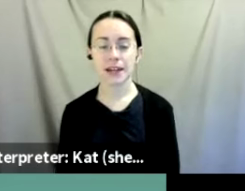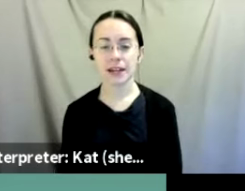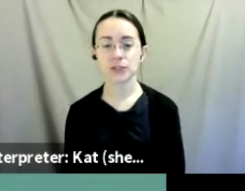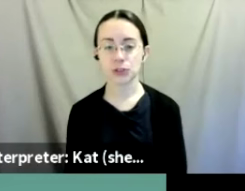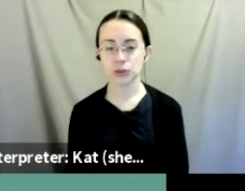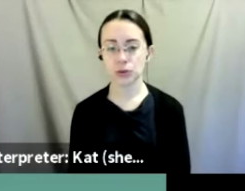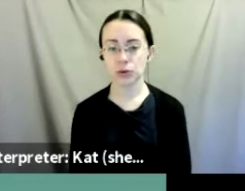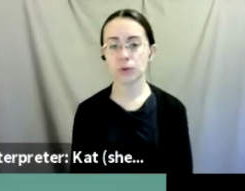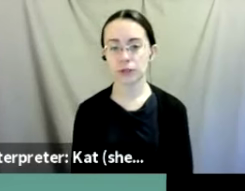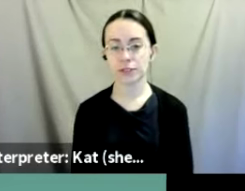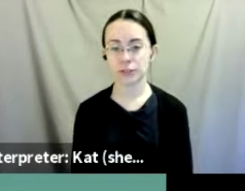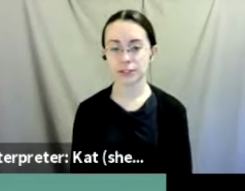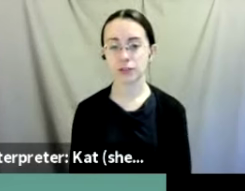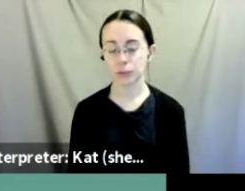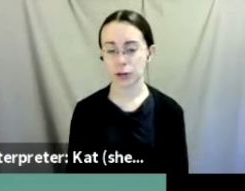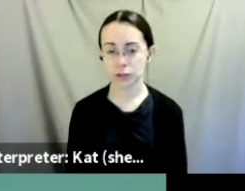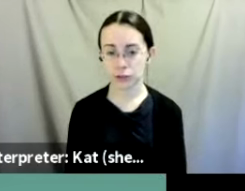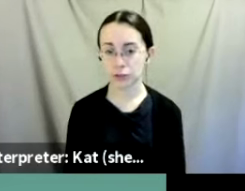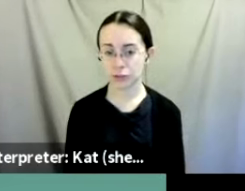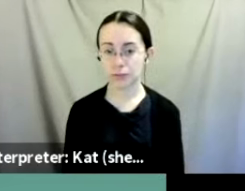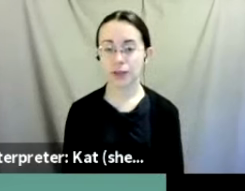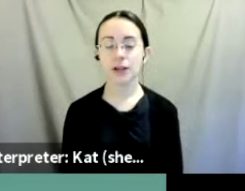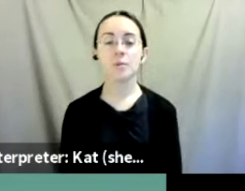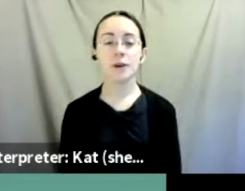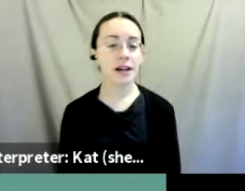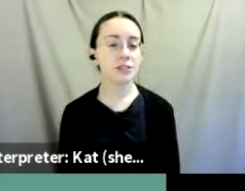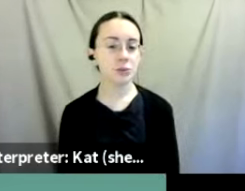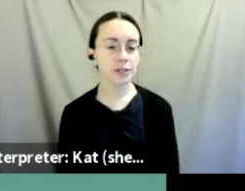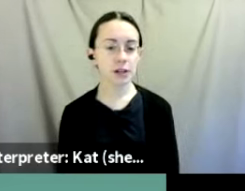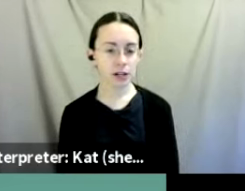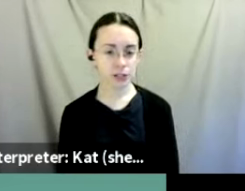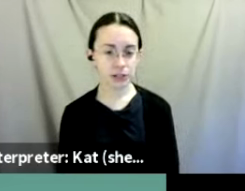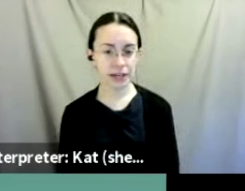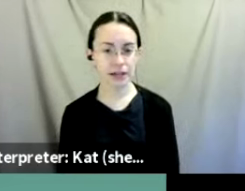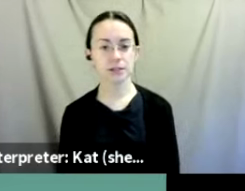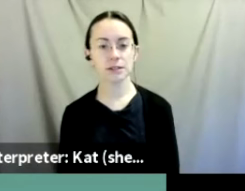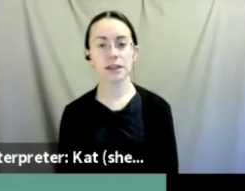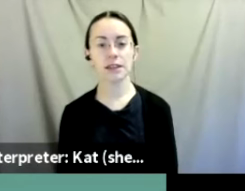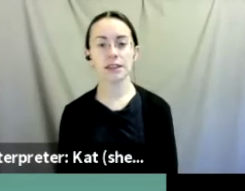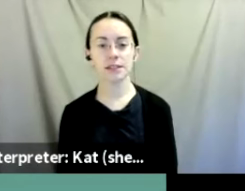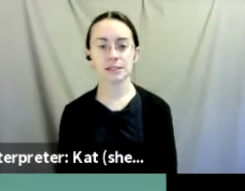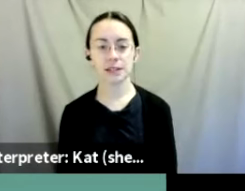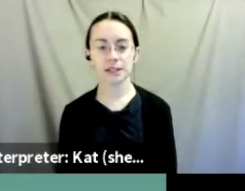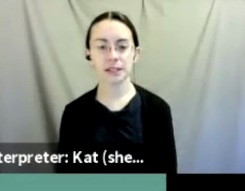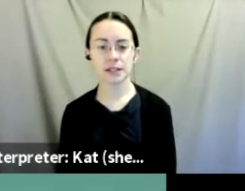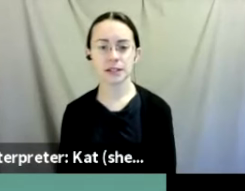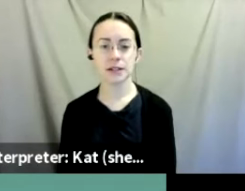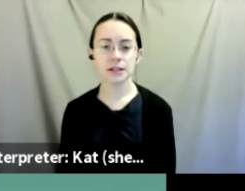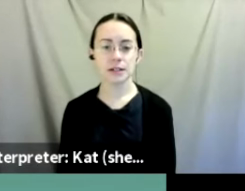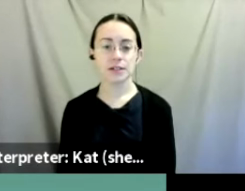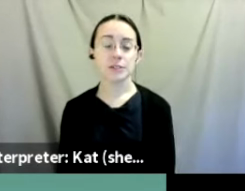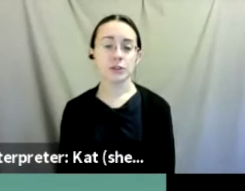they had had 2 or more different sexual partners. But I do want to caution on that this